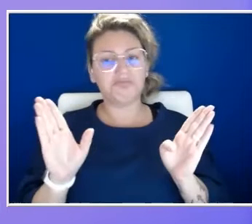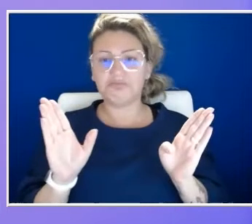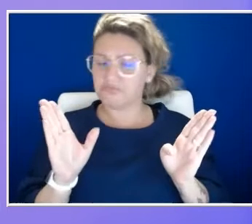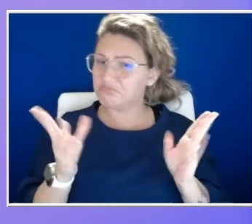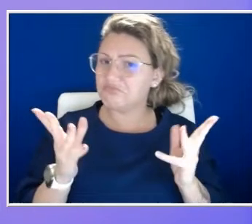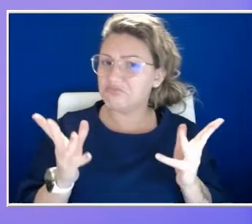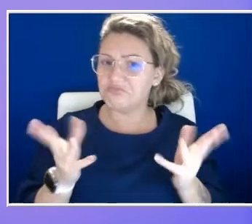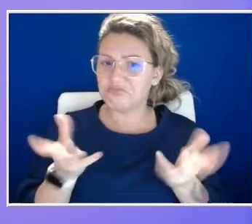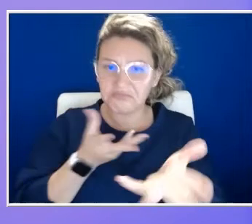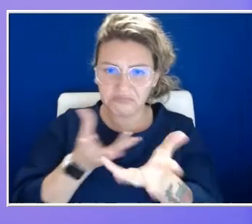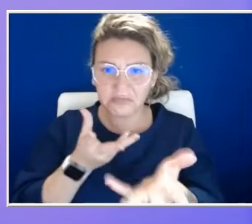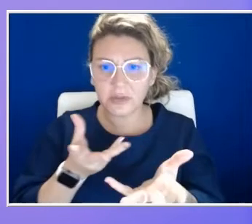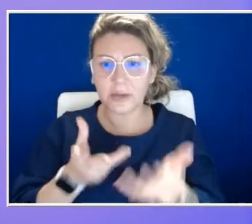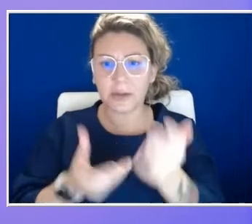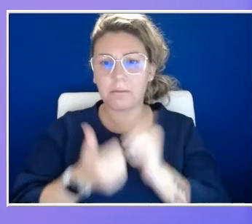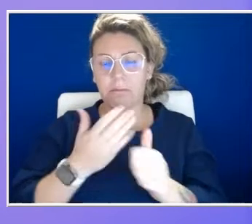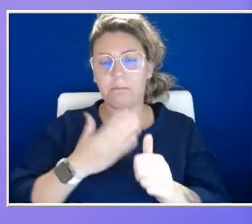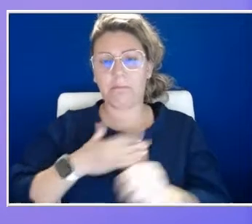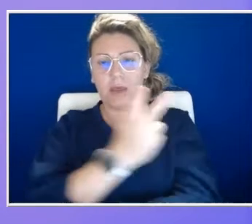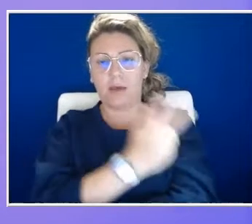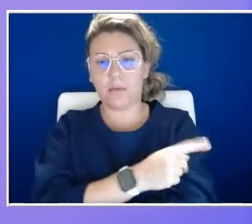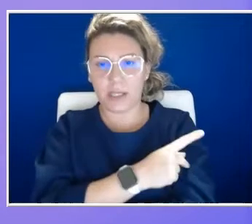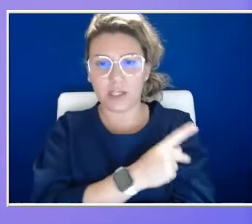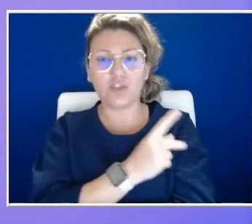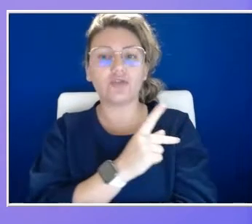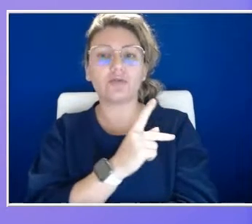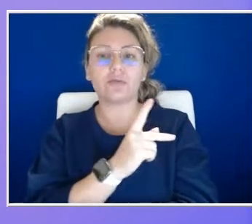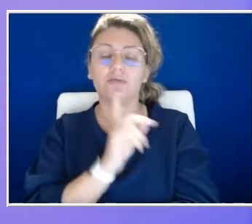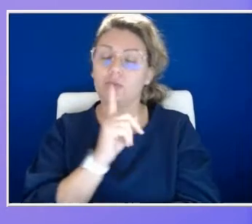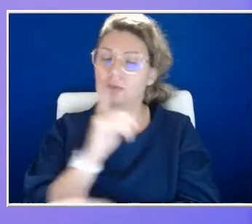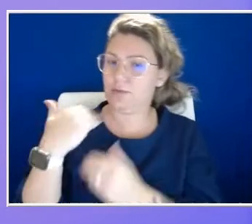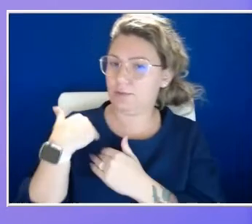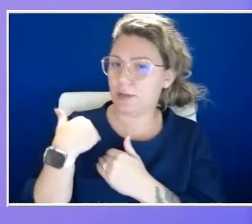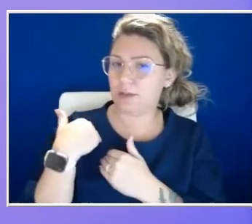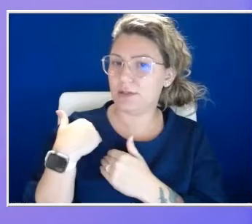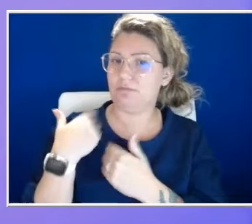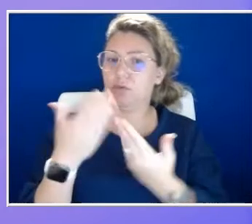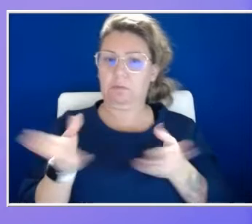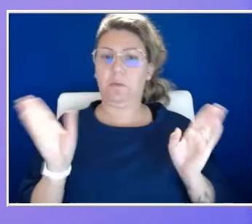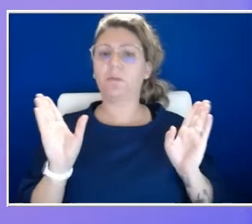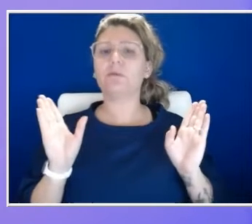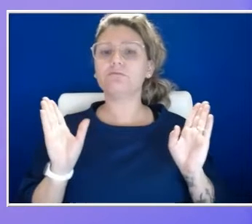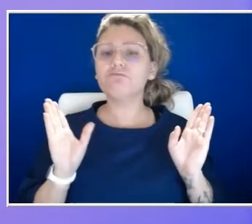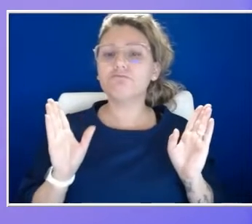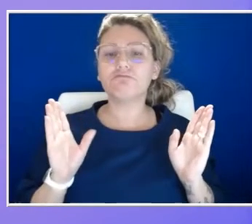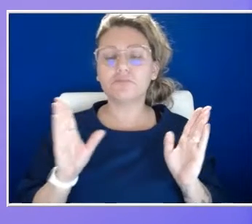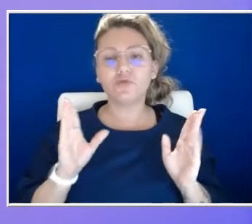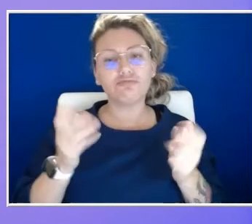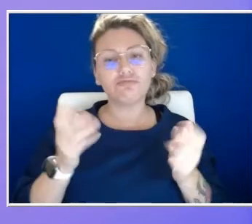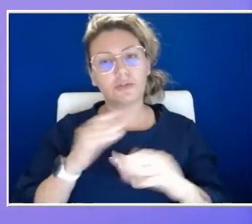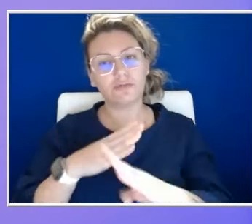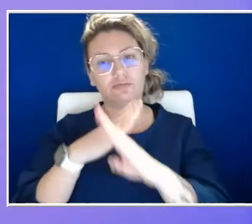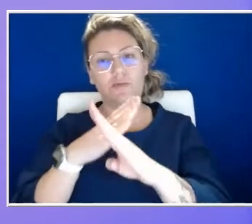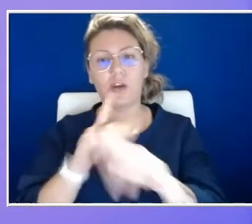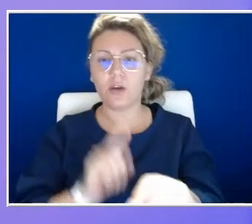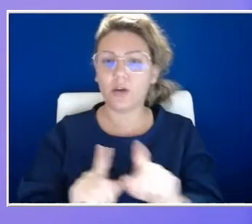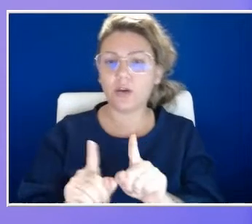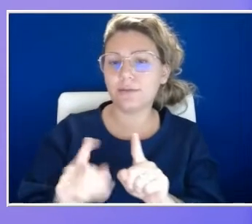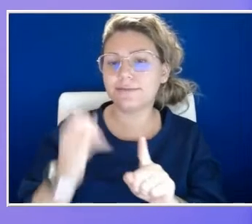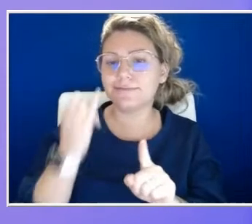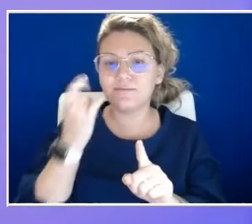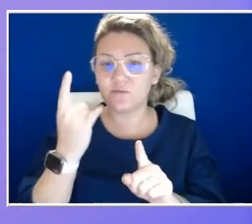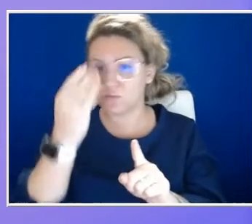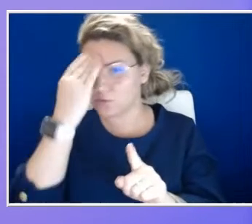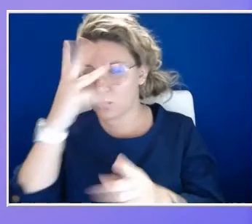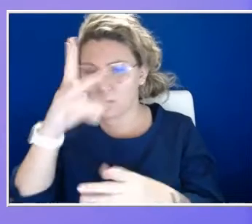Most of my patients are very responsible and very open about that. So trying to prevent. Also, if you are